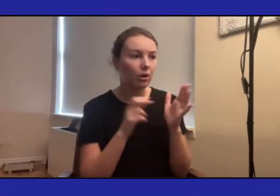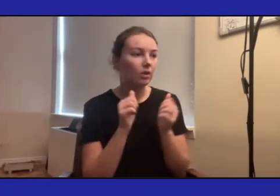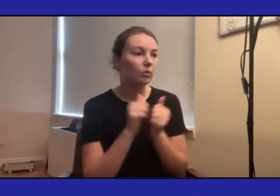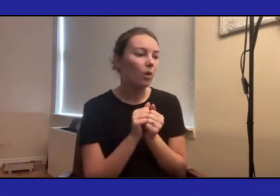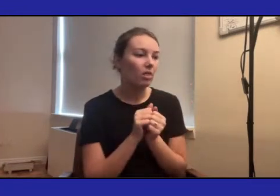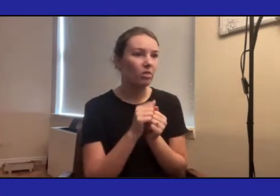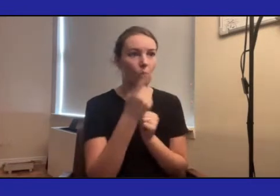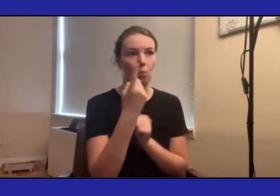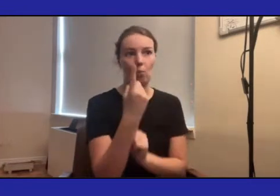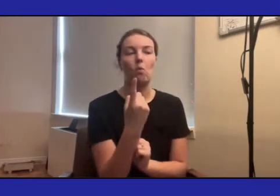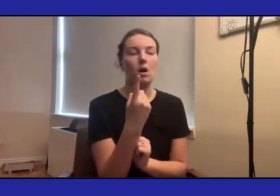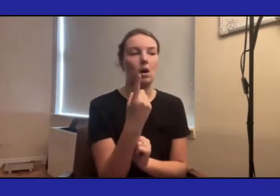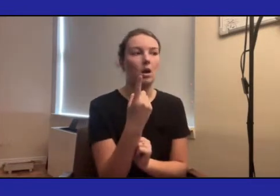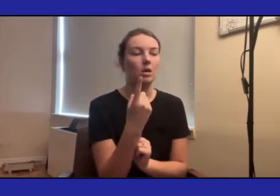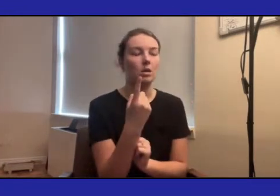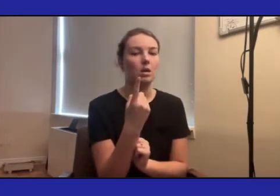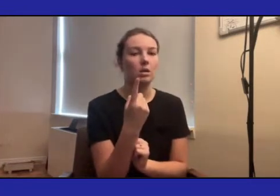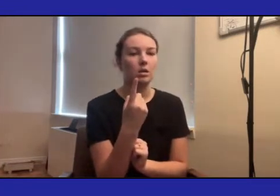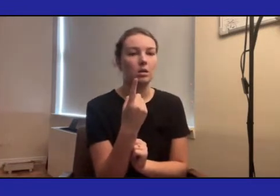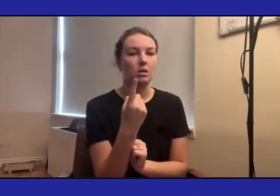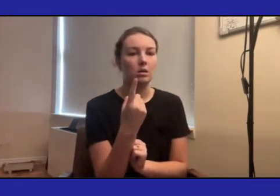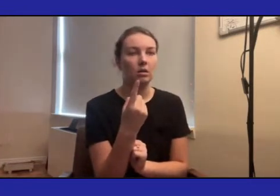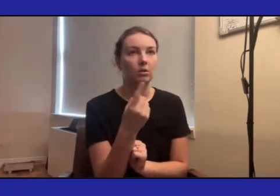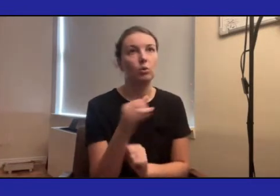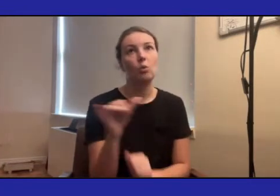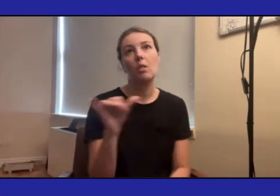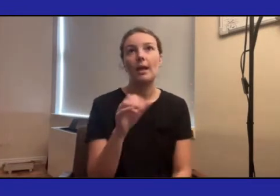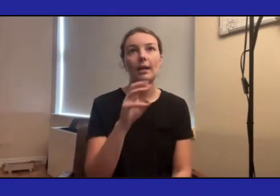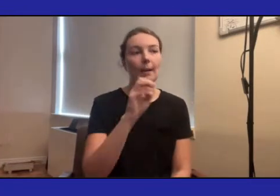like Metropolitan doesn't get left out of the business? Well,